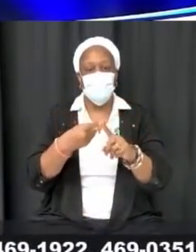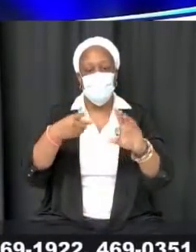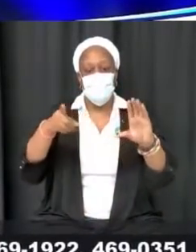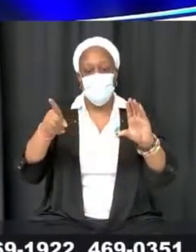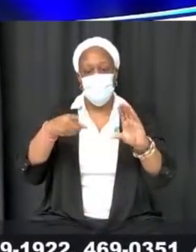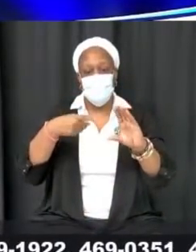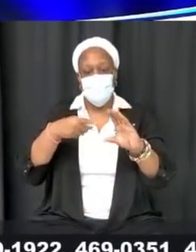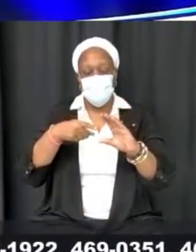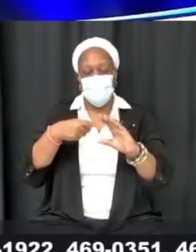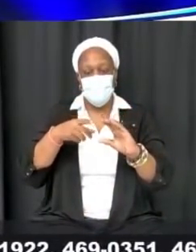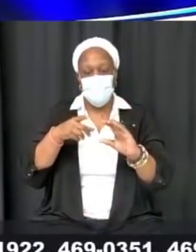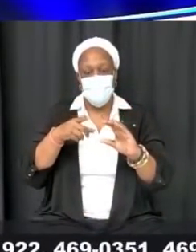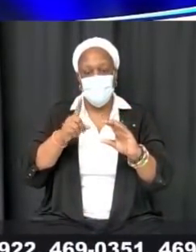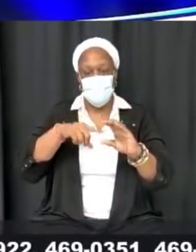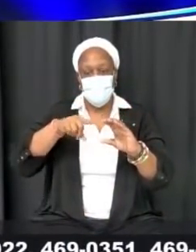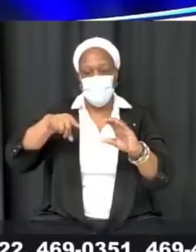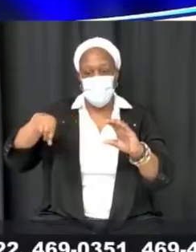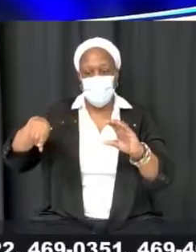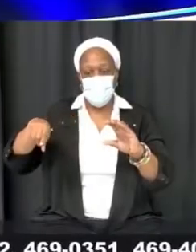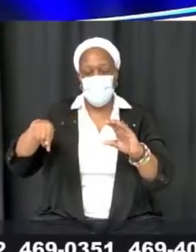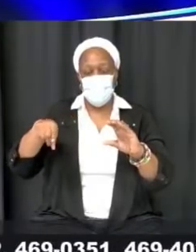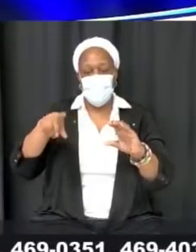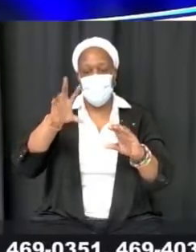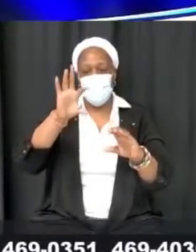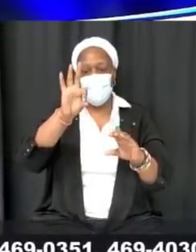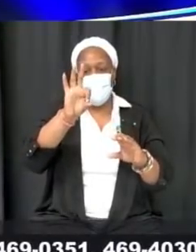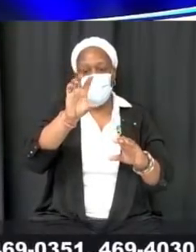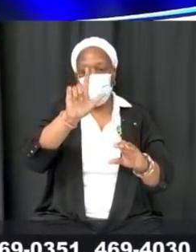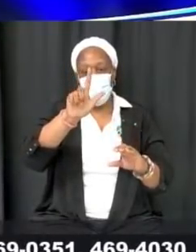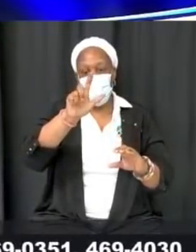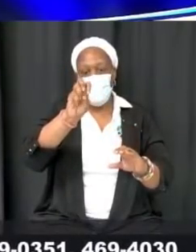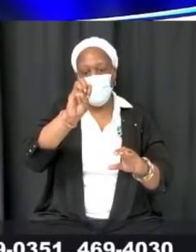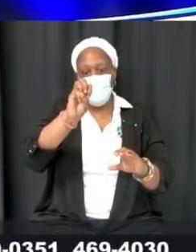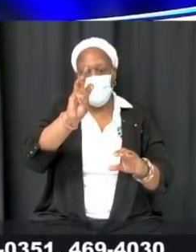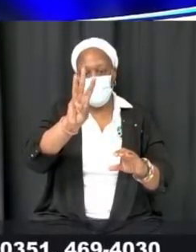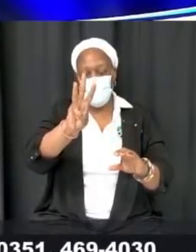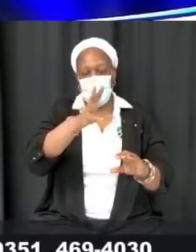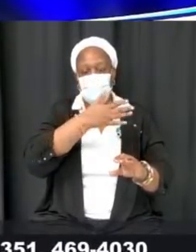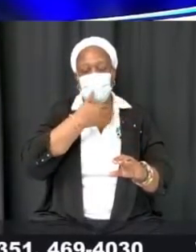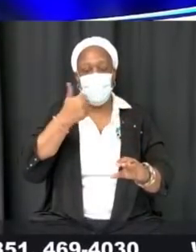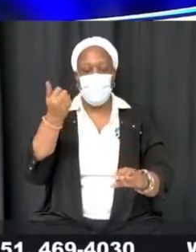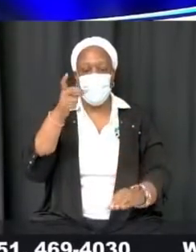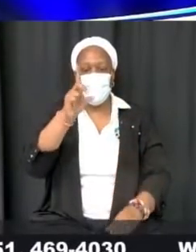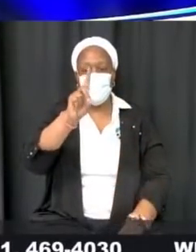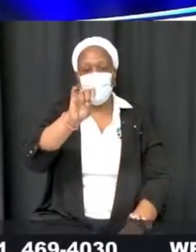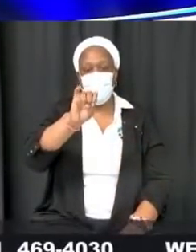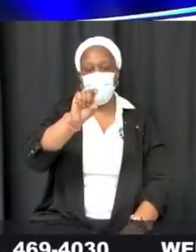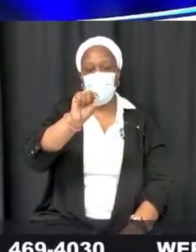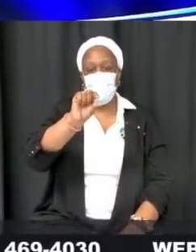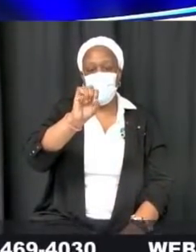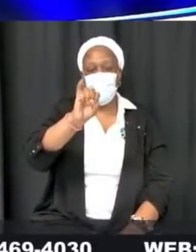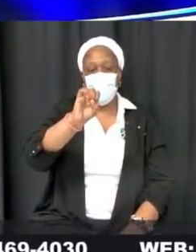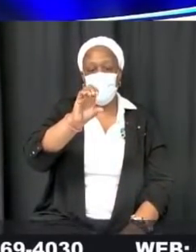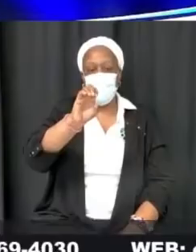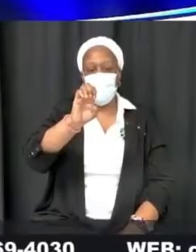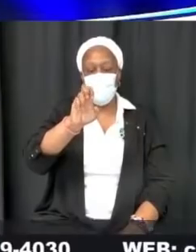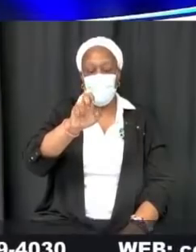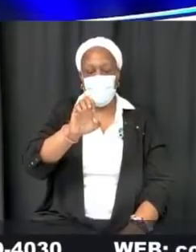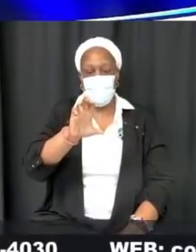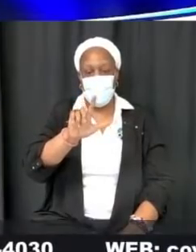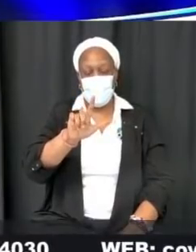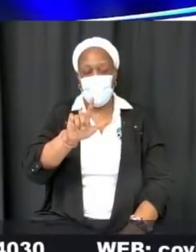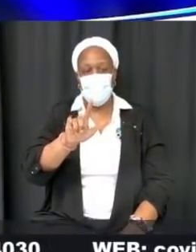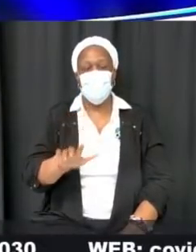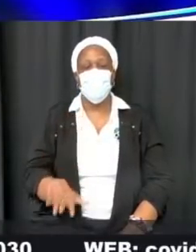their kind contributions to the national response, with their donation of 6 cell phones and